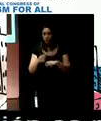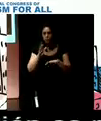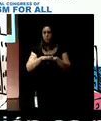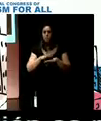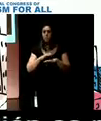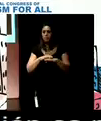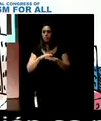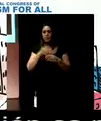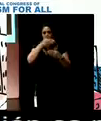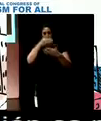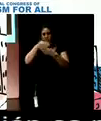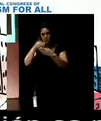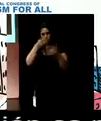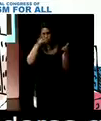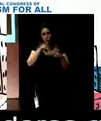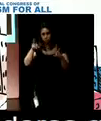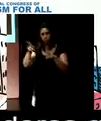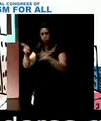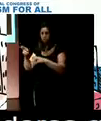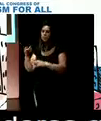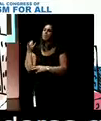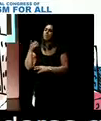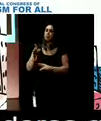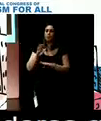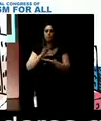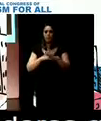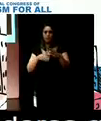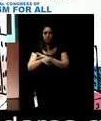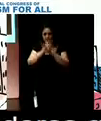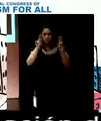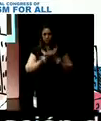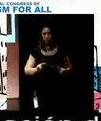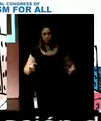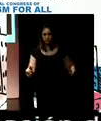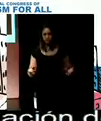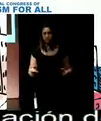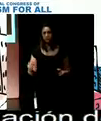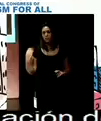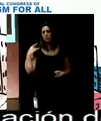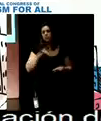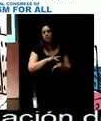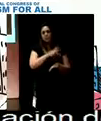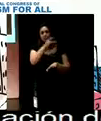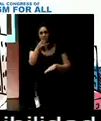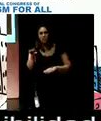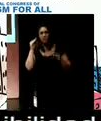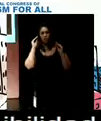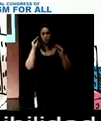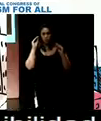of parameters to break down barriers and for universal accessibility.